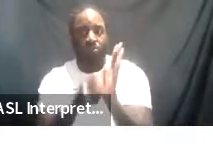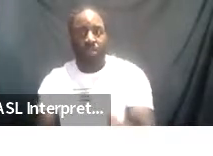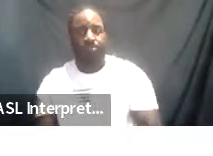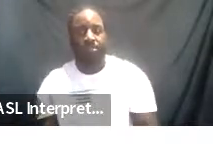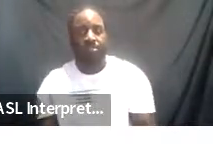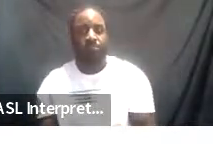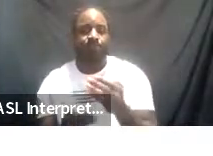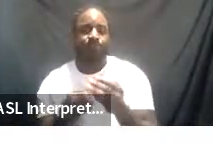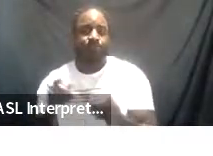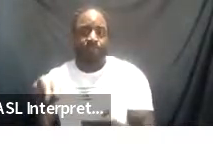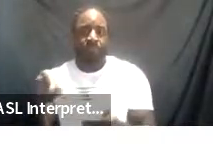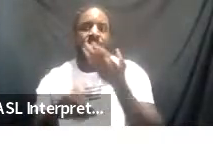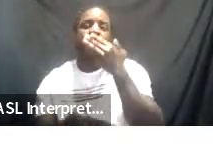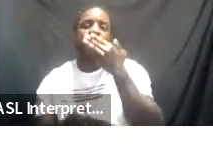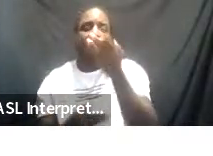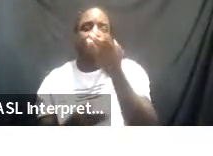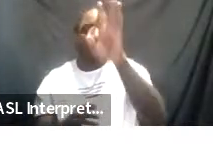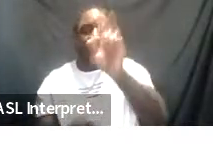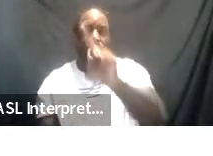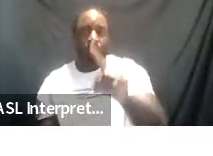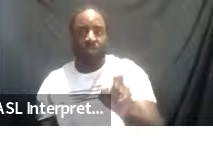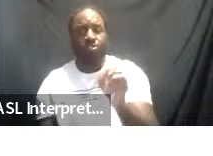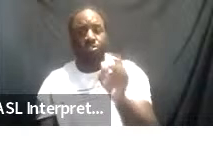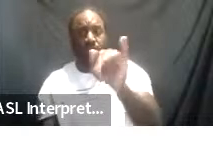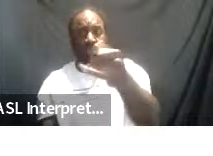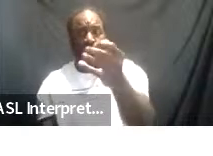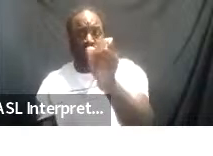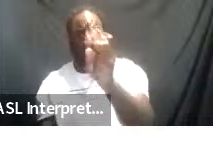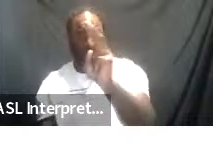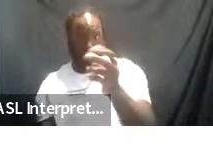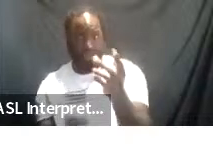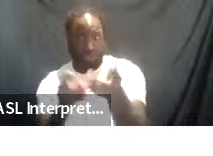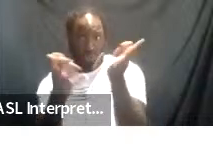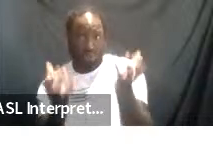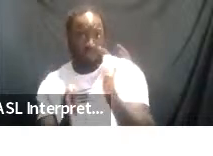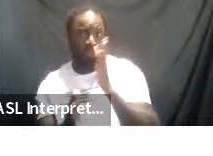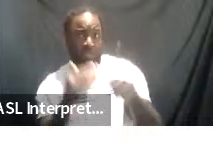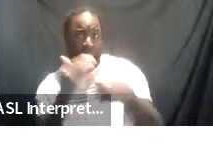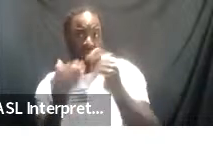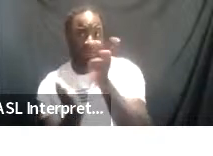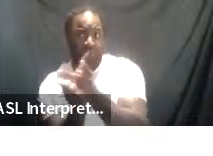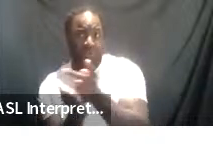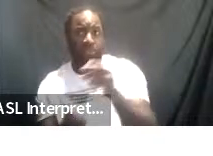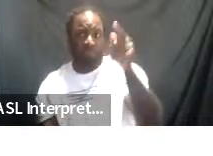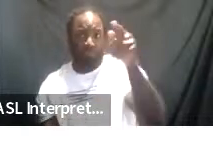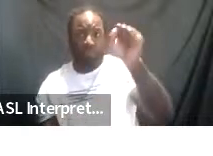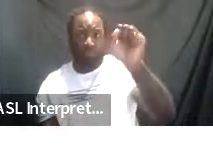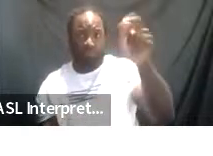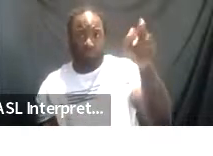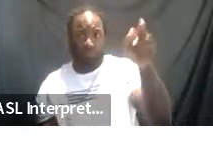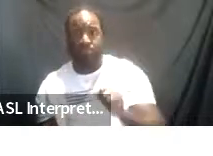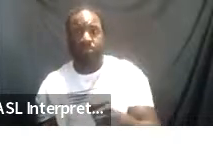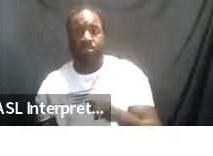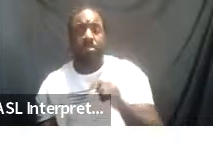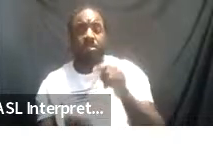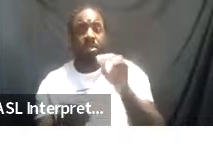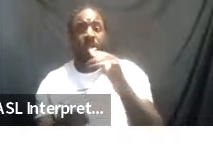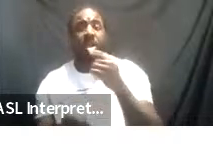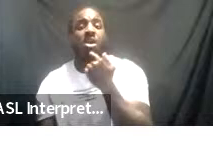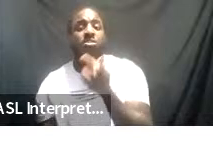Thank you for your question. John, do you want to talk Sure. about parking? I'll say that